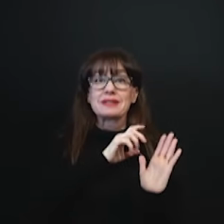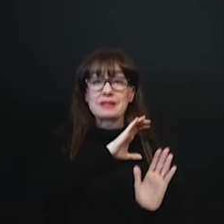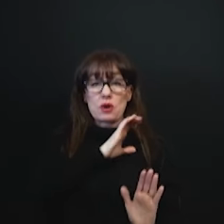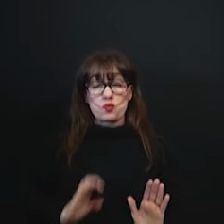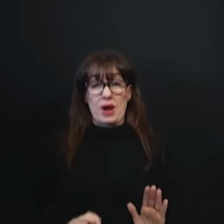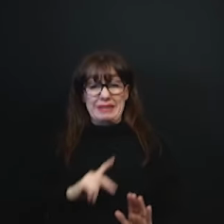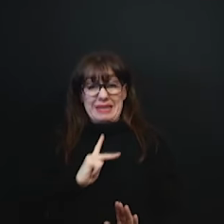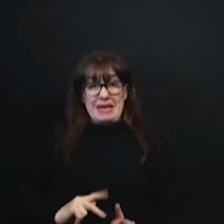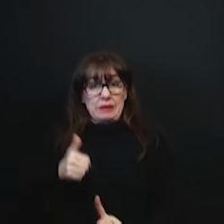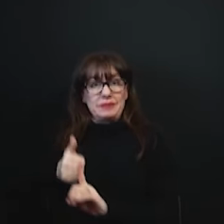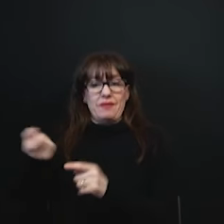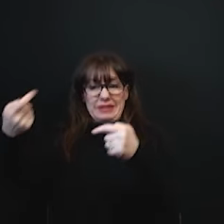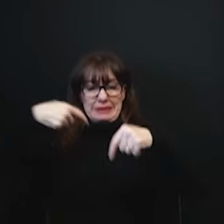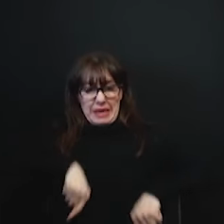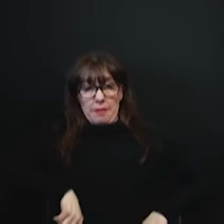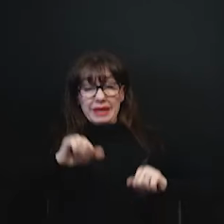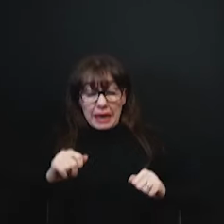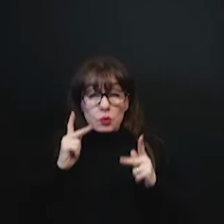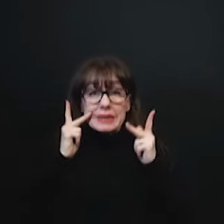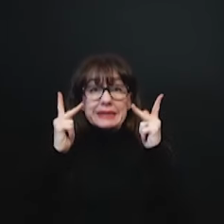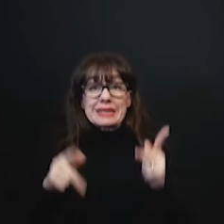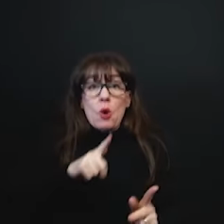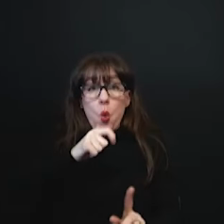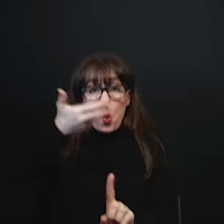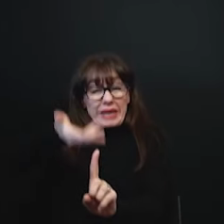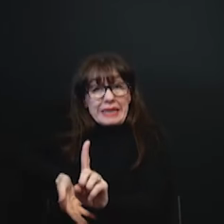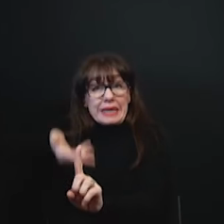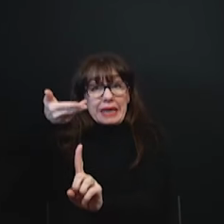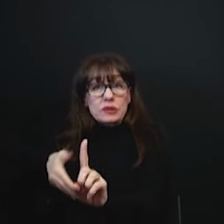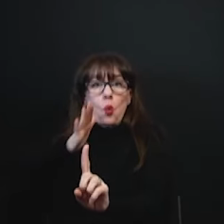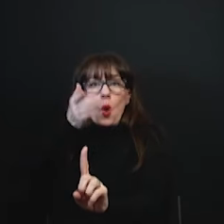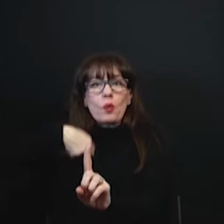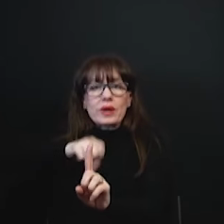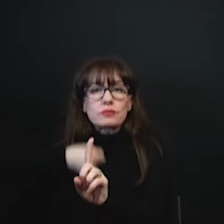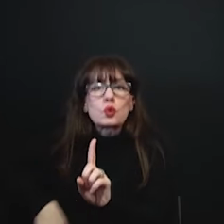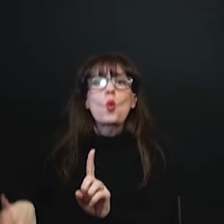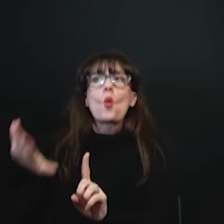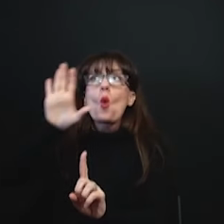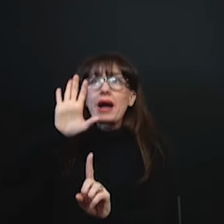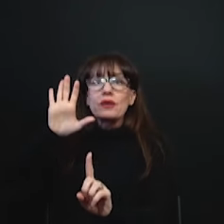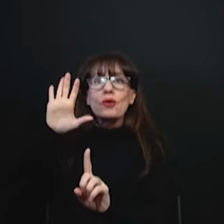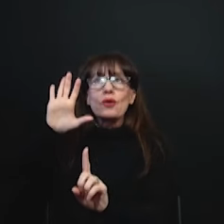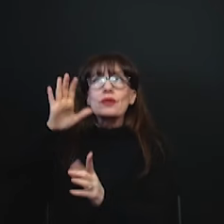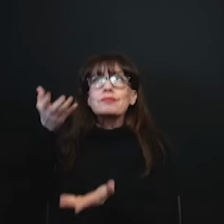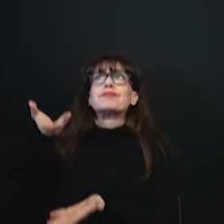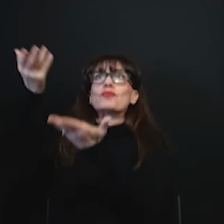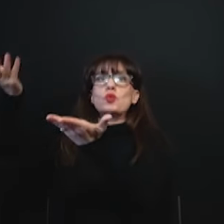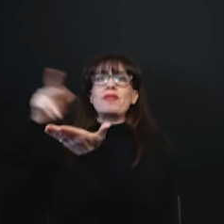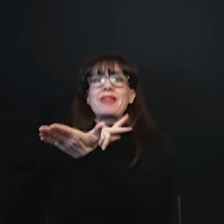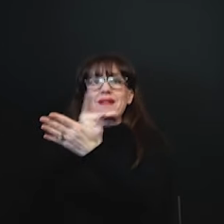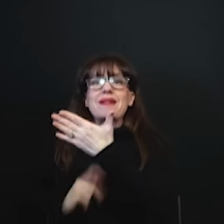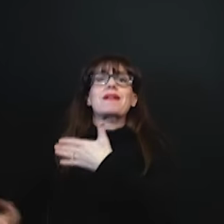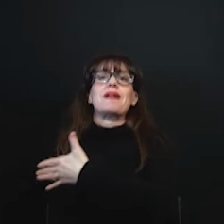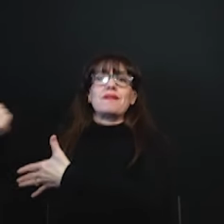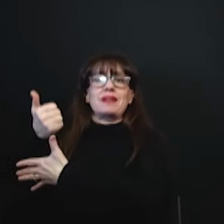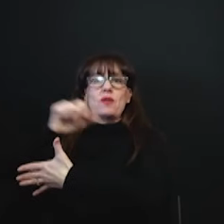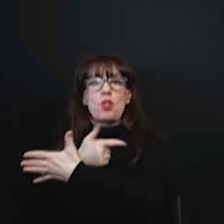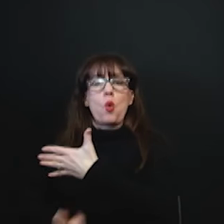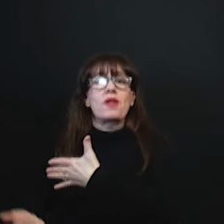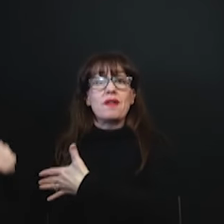has come, and yet do we have eyes to see him for who he is? Will we surrender our lives to the King of Kings, the Lord of